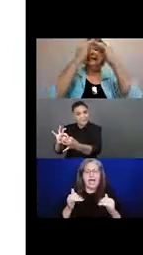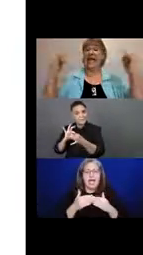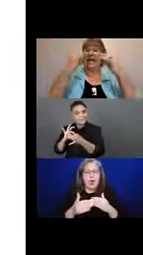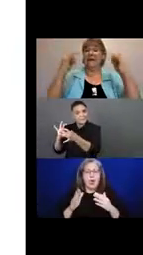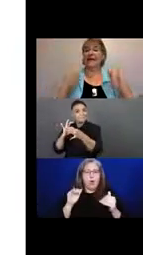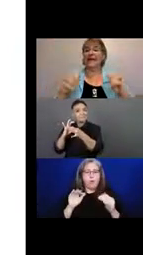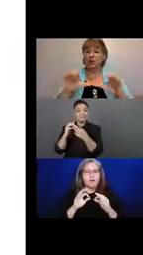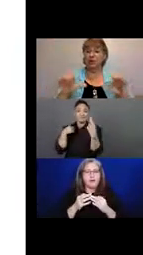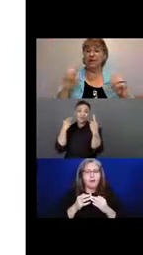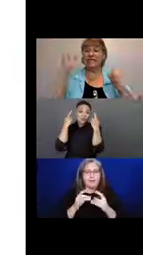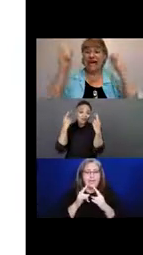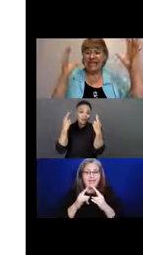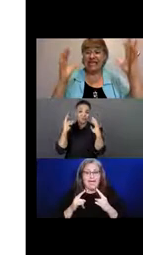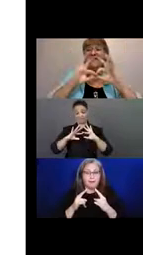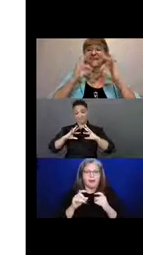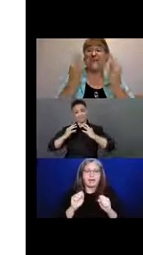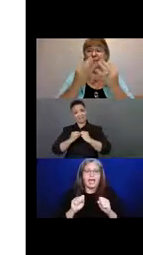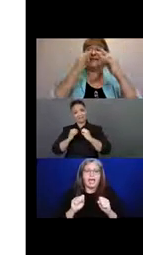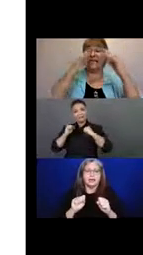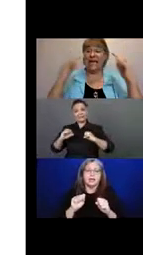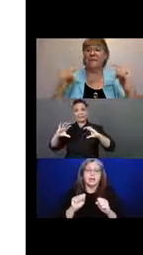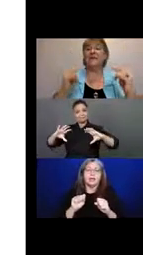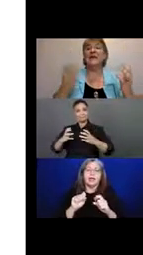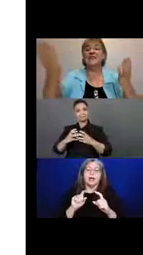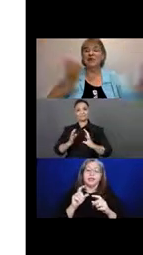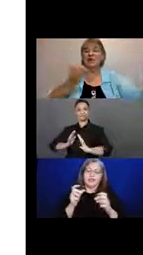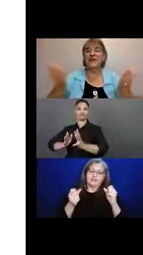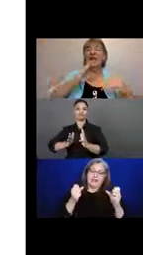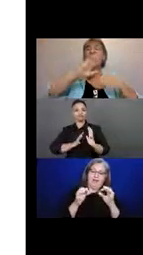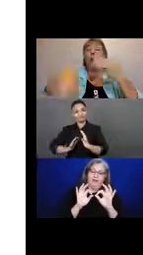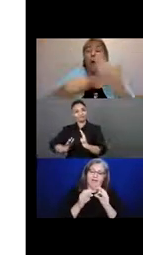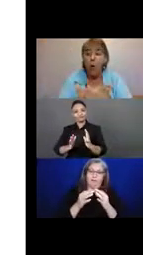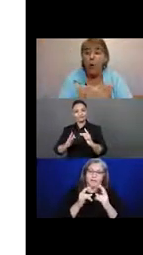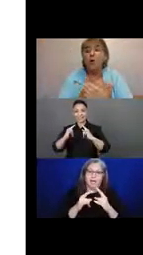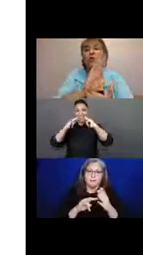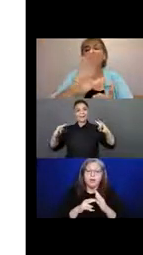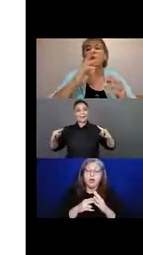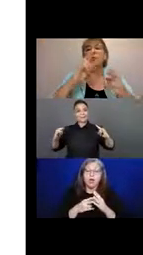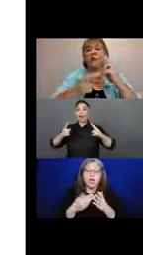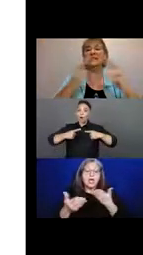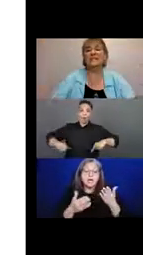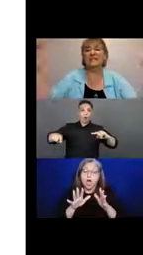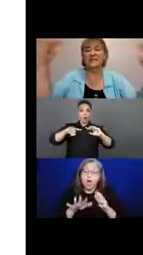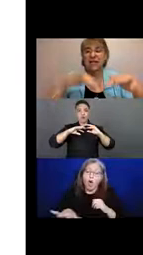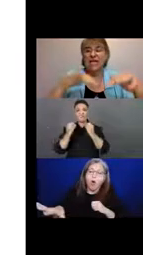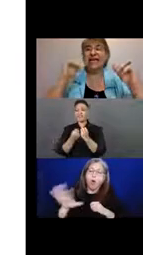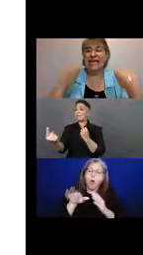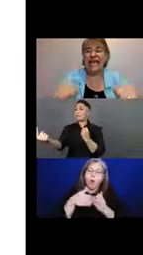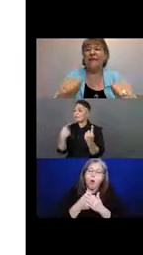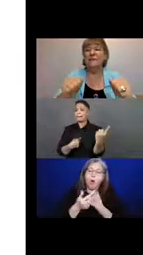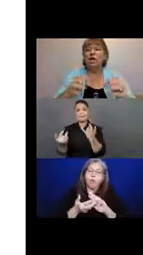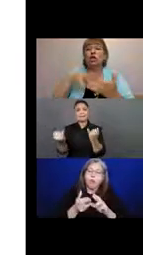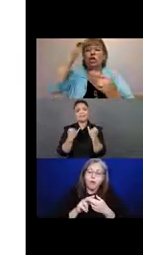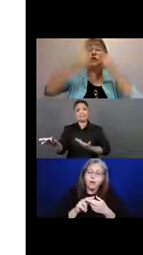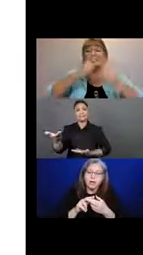family camp can do, a signing family camp that you invite all your relatives